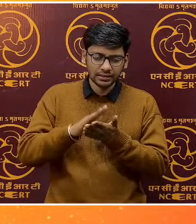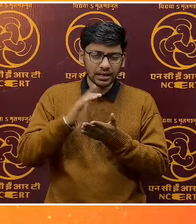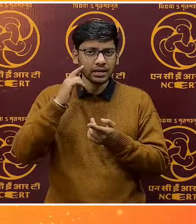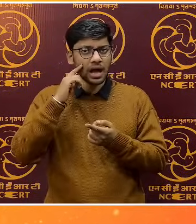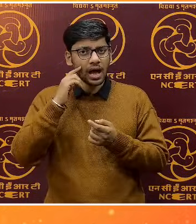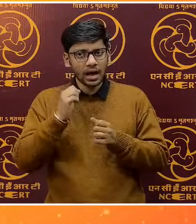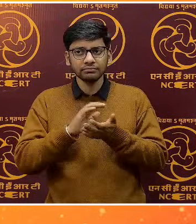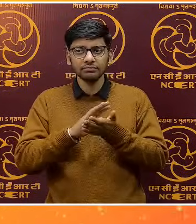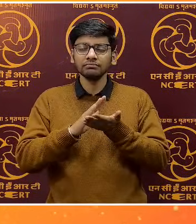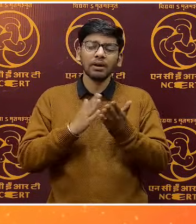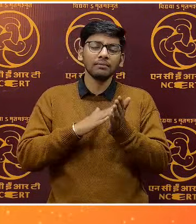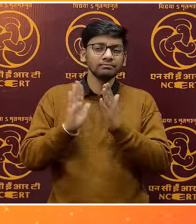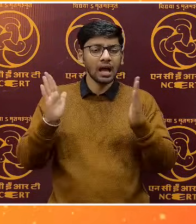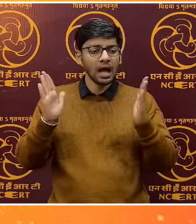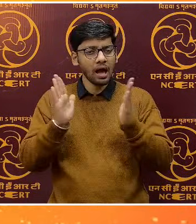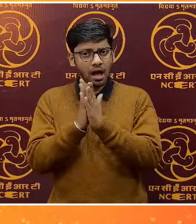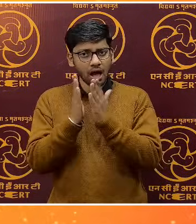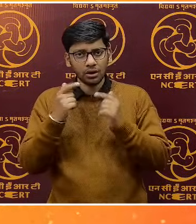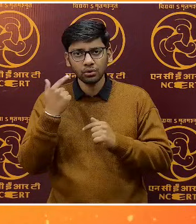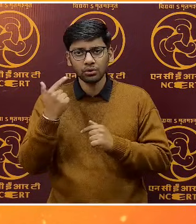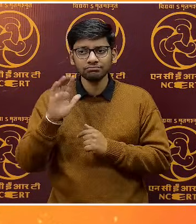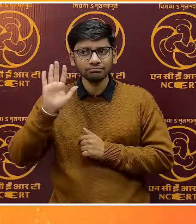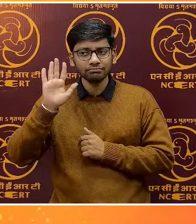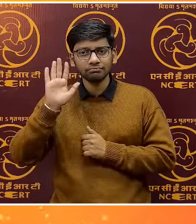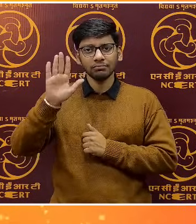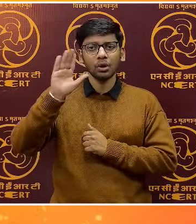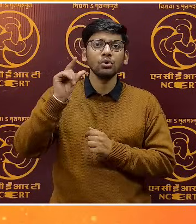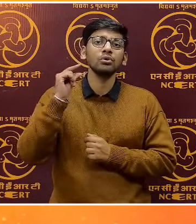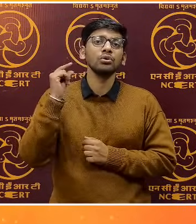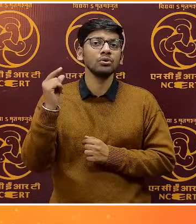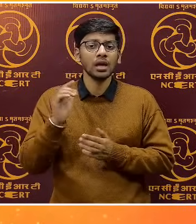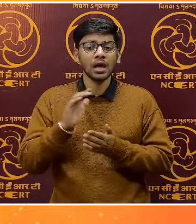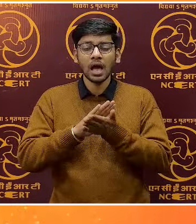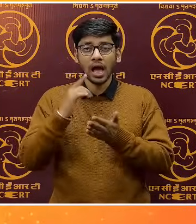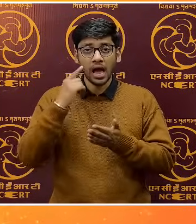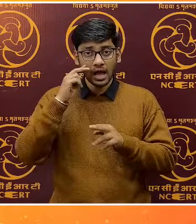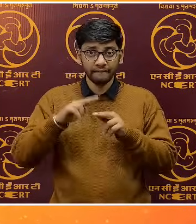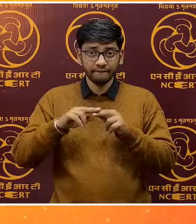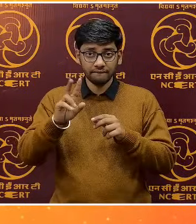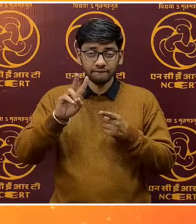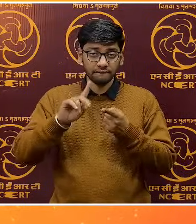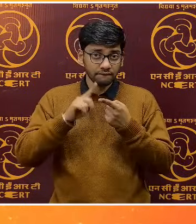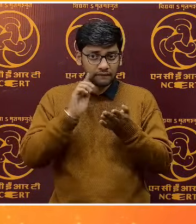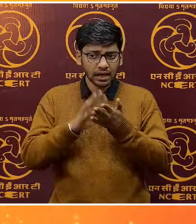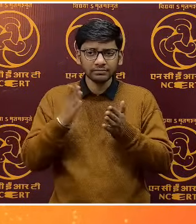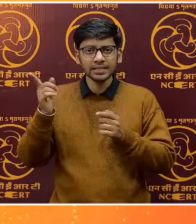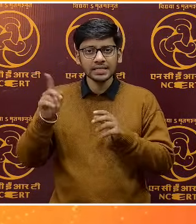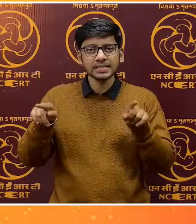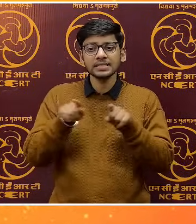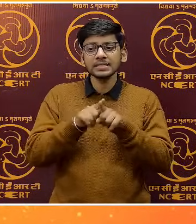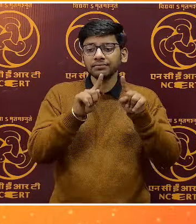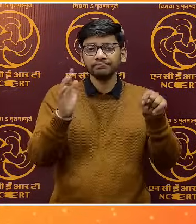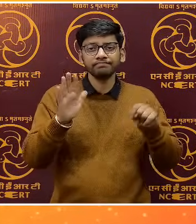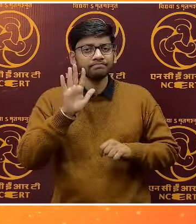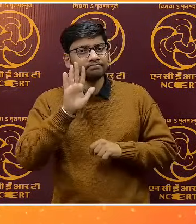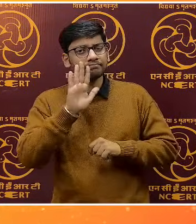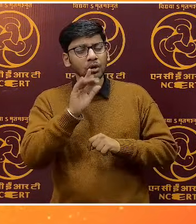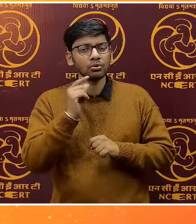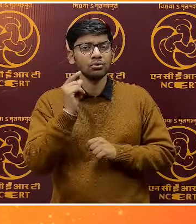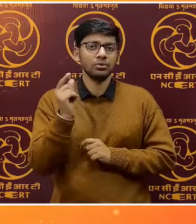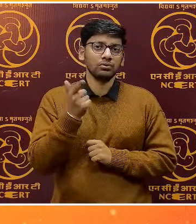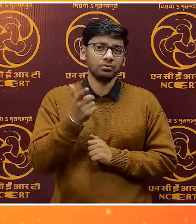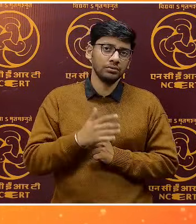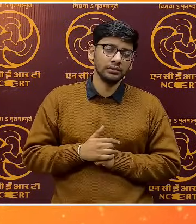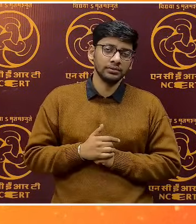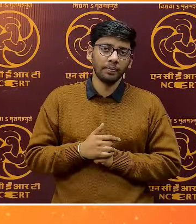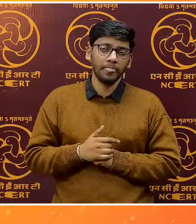even do the high five. Ma'am, do you know how to do the high five? Yes, ma'am. Can we do one high five right now? Absolutely. Yes, so this is how you do the high five. And